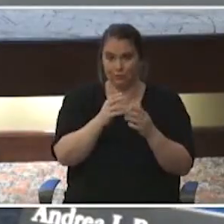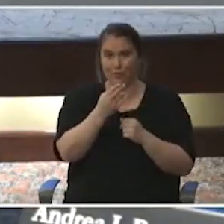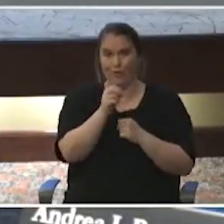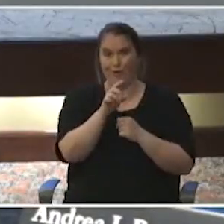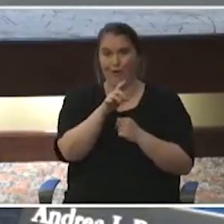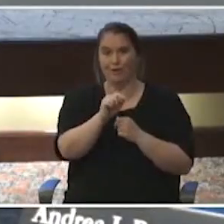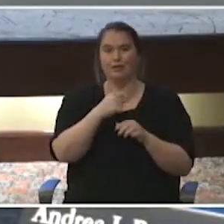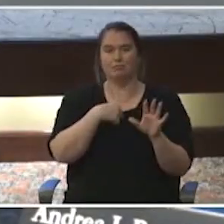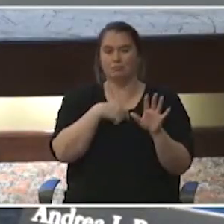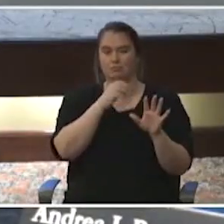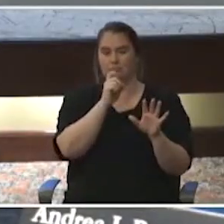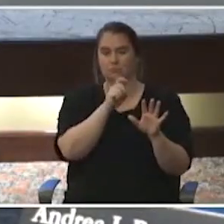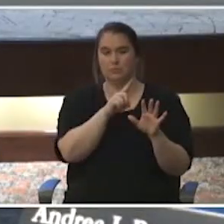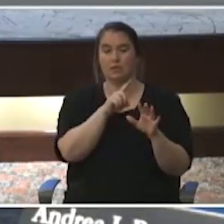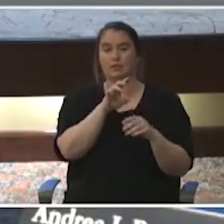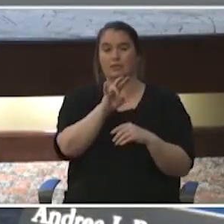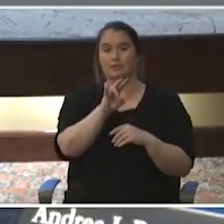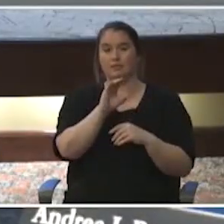number